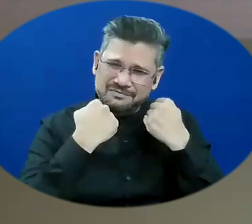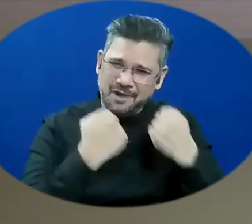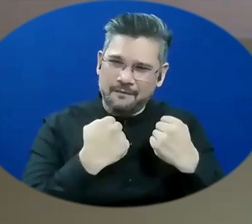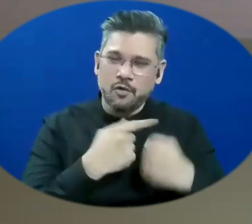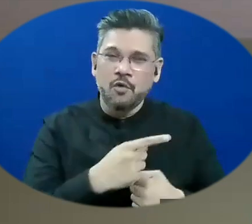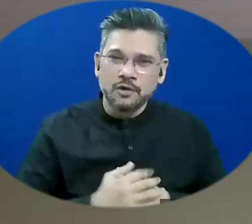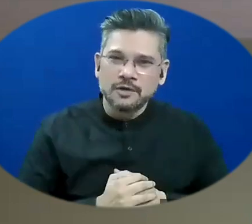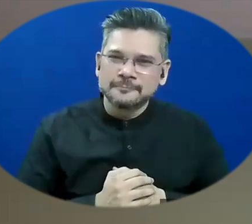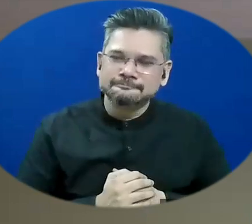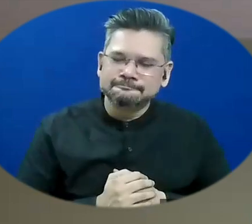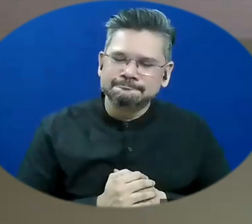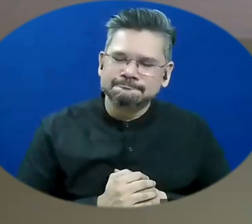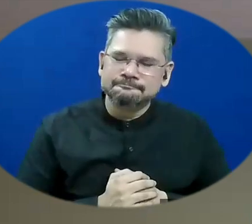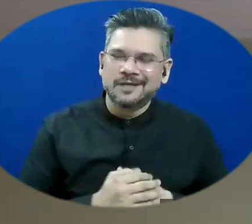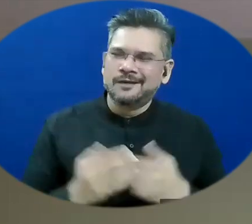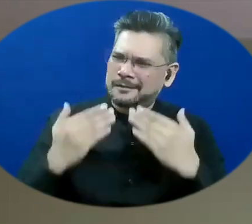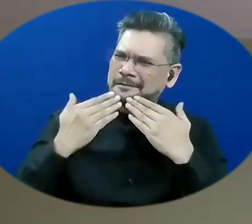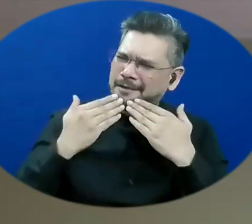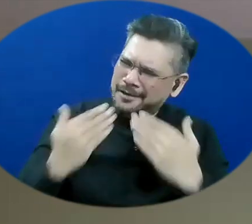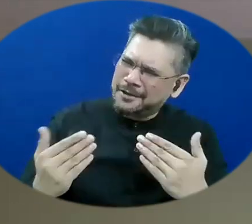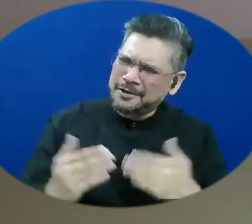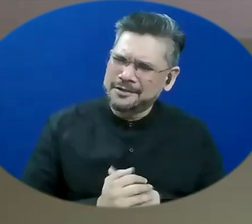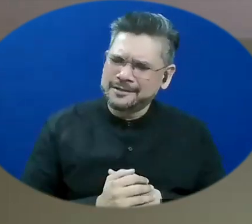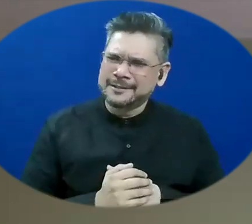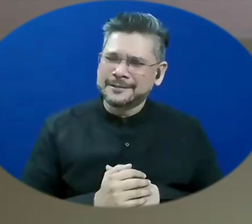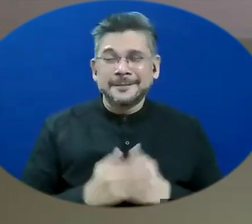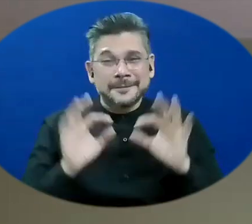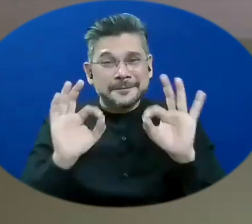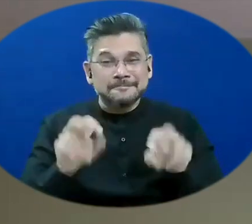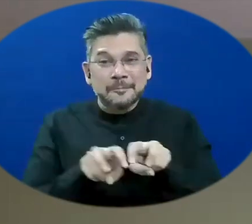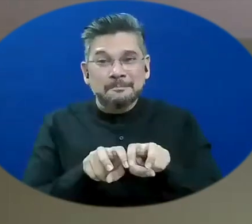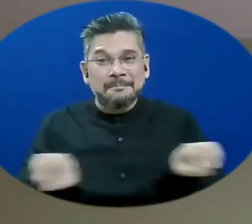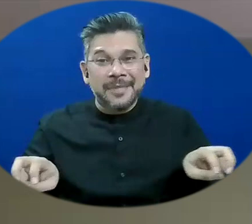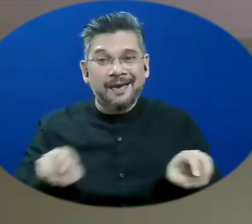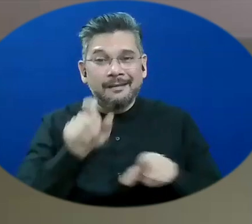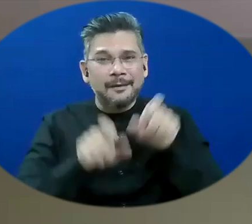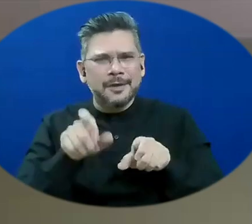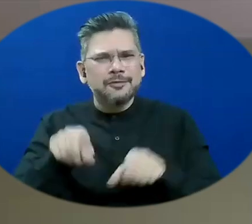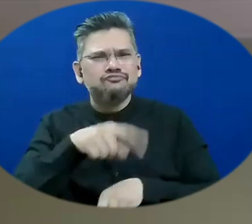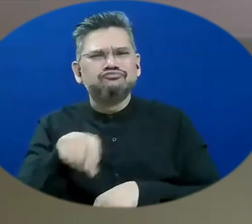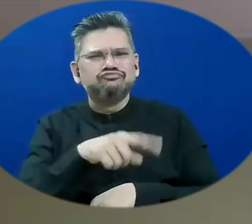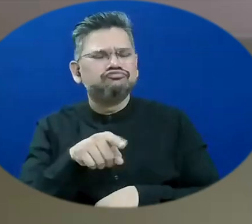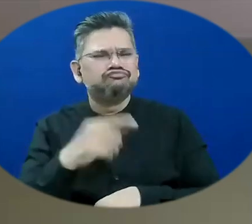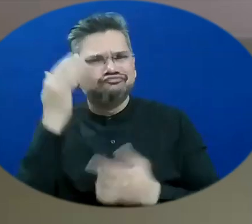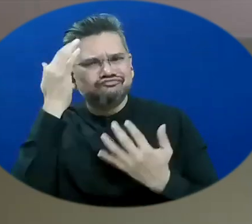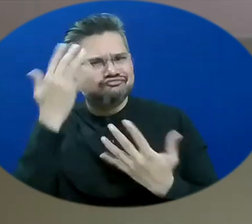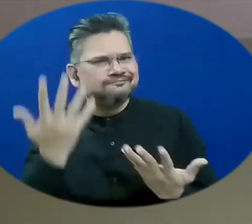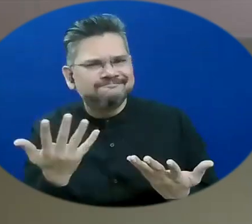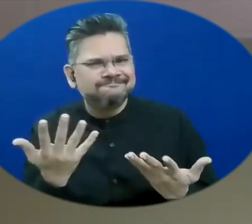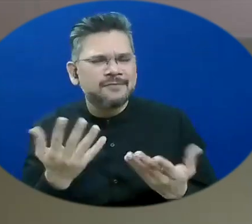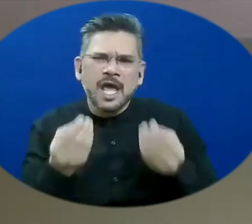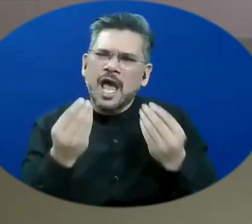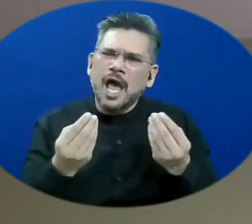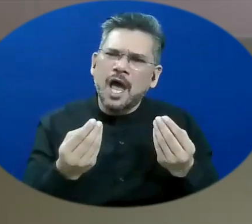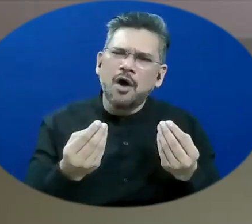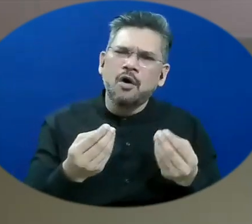Thank you so much. So I'm curious for the panel. I'm wondering if you might be able to share a little bit about some of the ways in which you